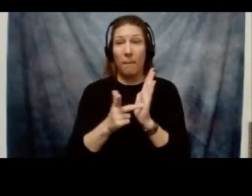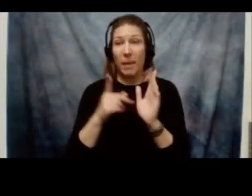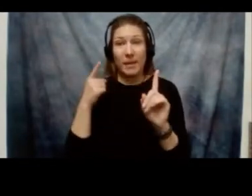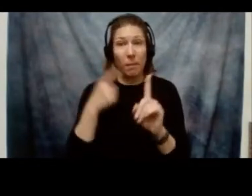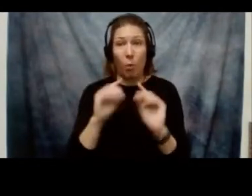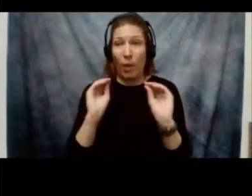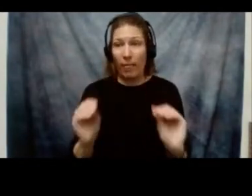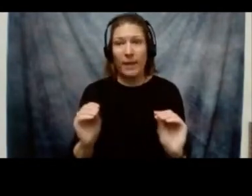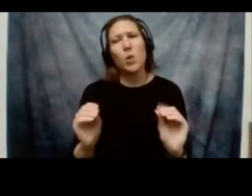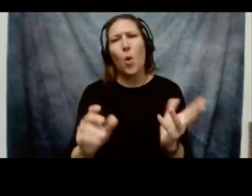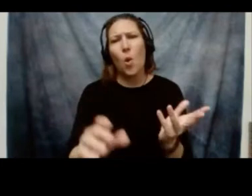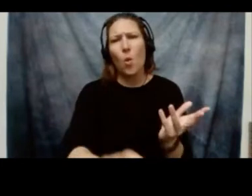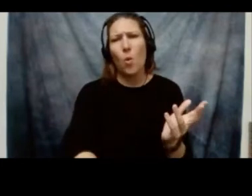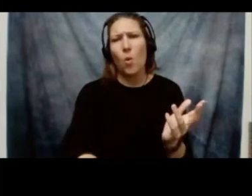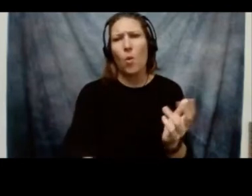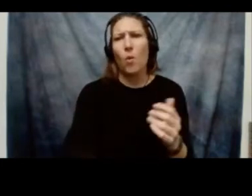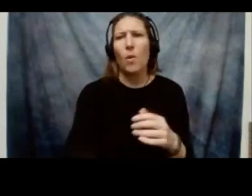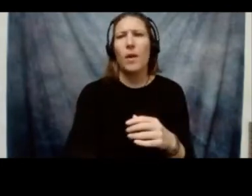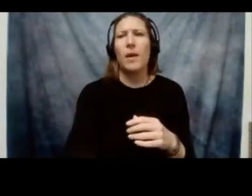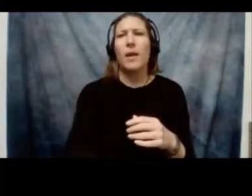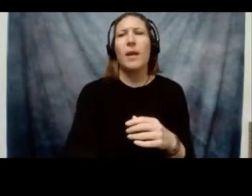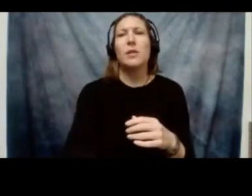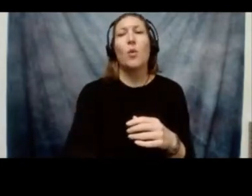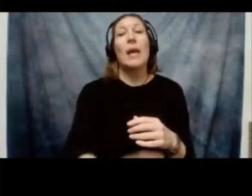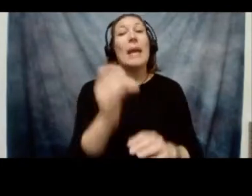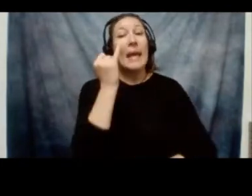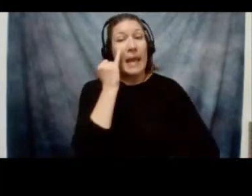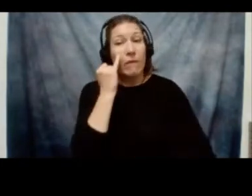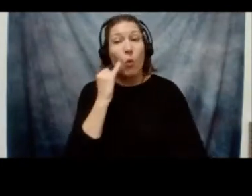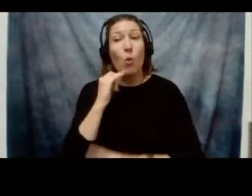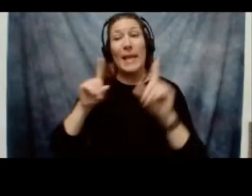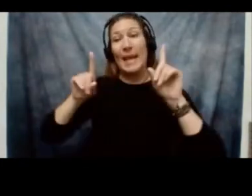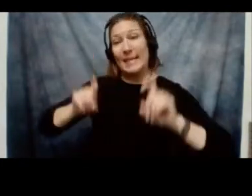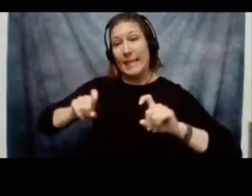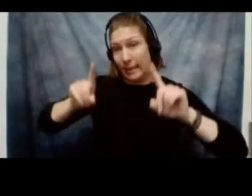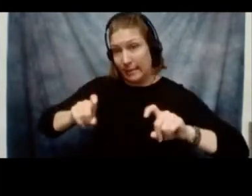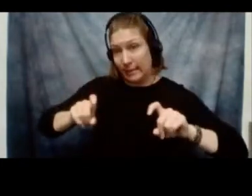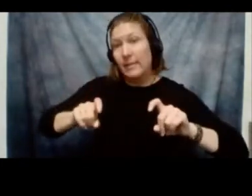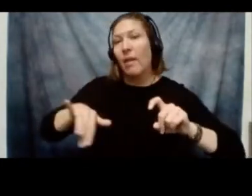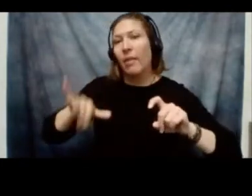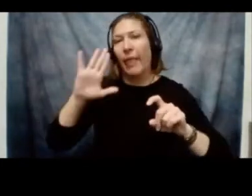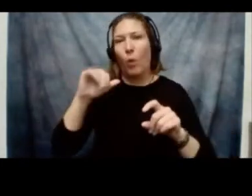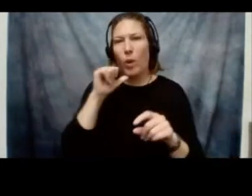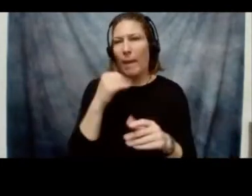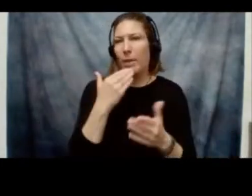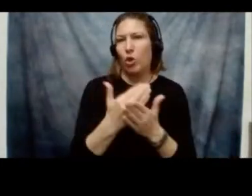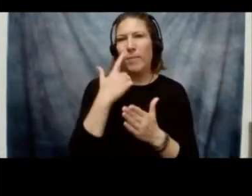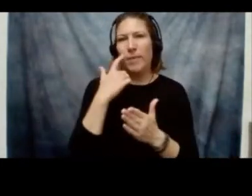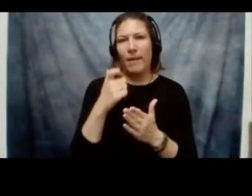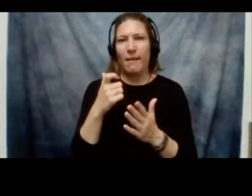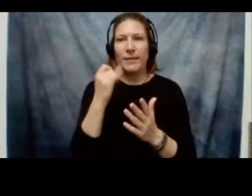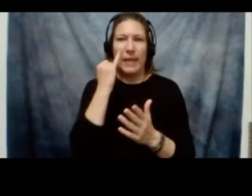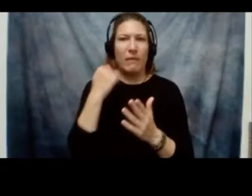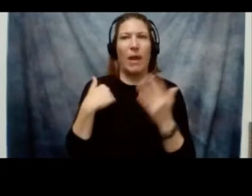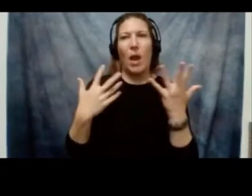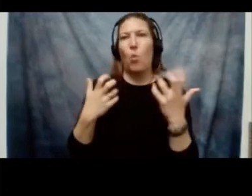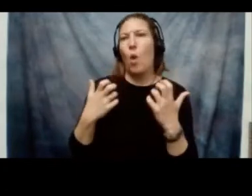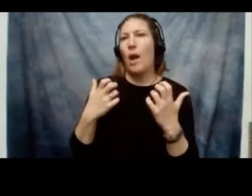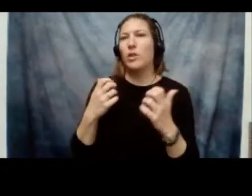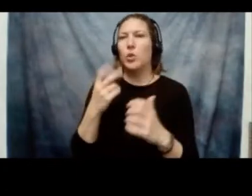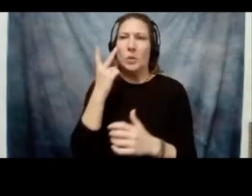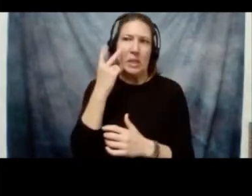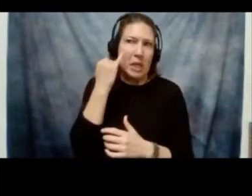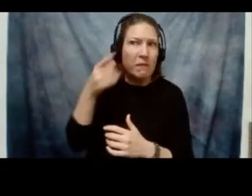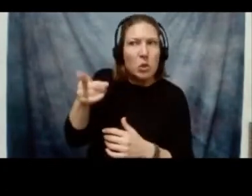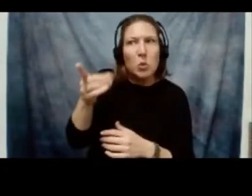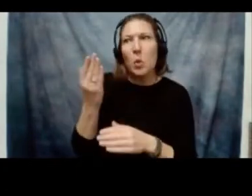true assessment where I needed to make sure you understood how to use our mortgage approval process properly before I give you credentials, this would not cut